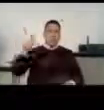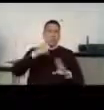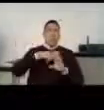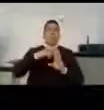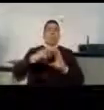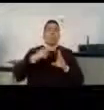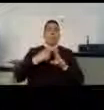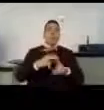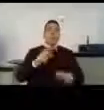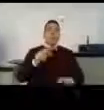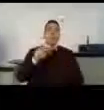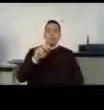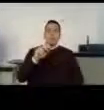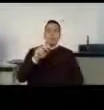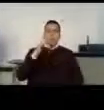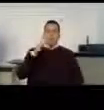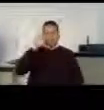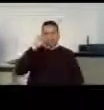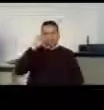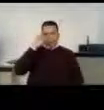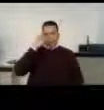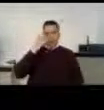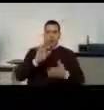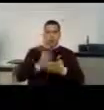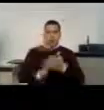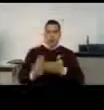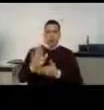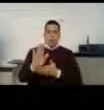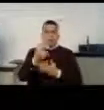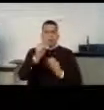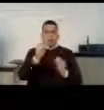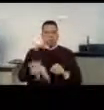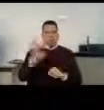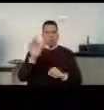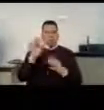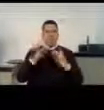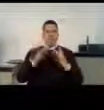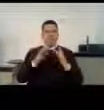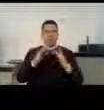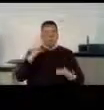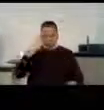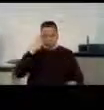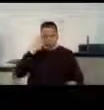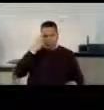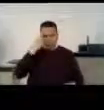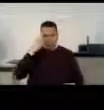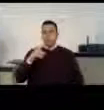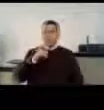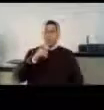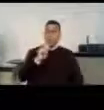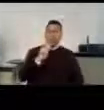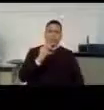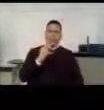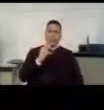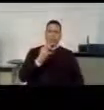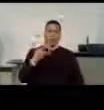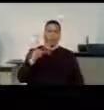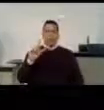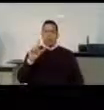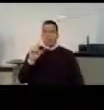Think College, and you can find Think College online, and it will give you a lot of resources and a lot